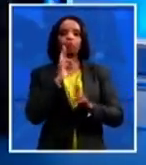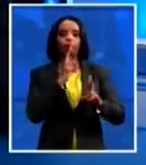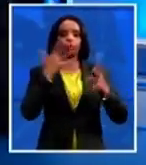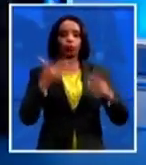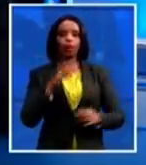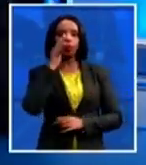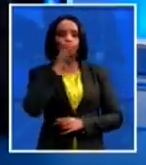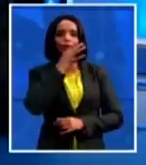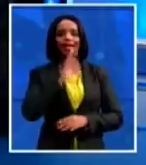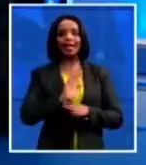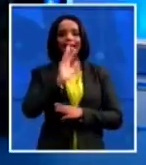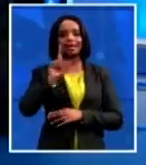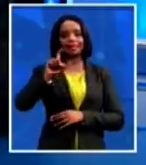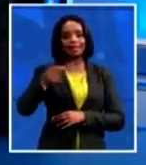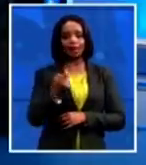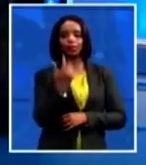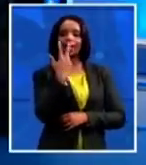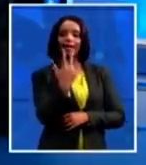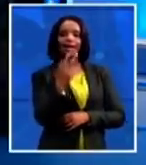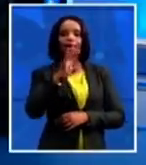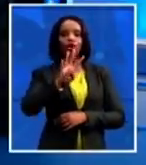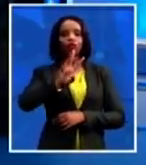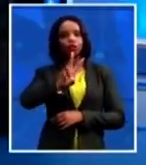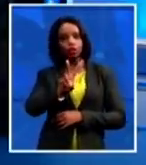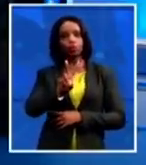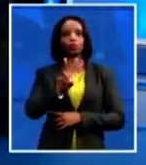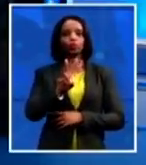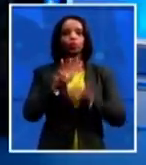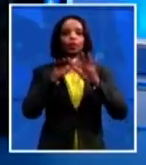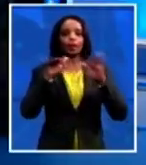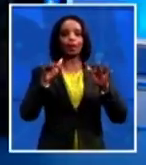19,842 infections had been reported in the last 24 hours. It actually relates to our question